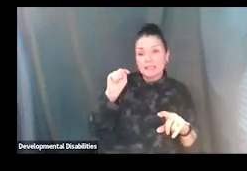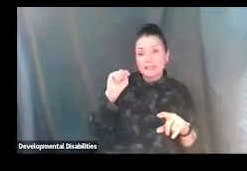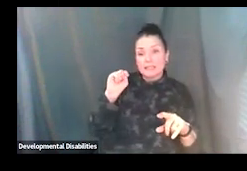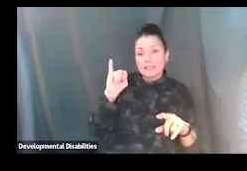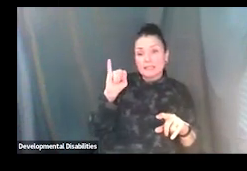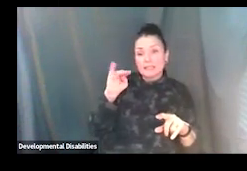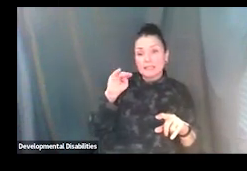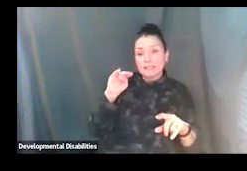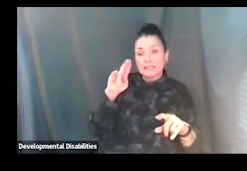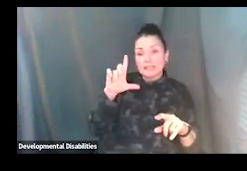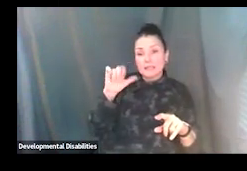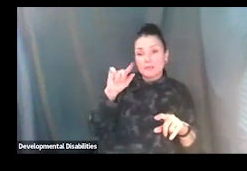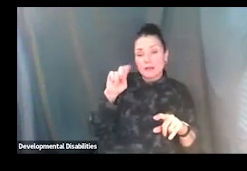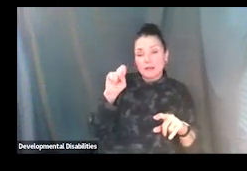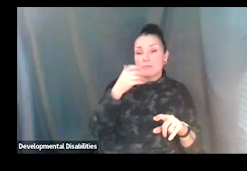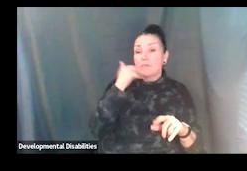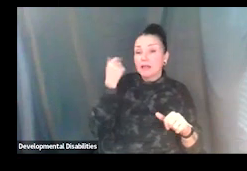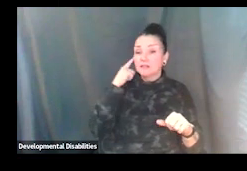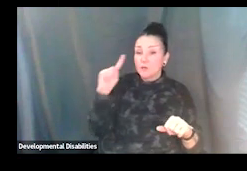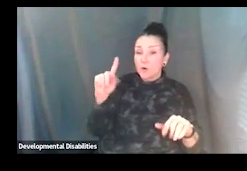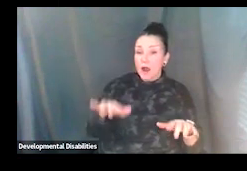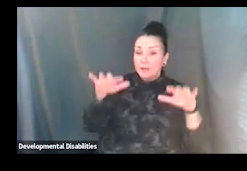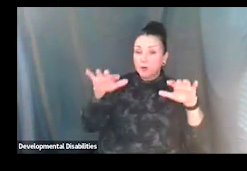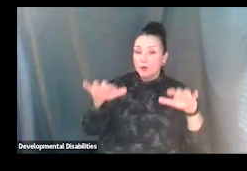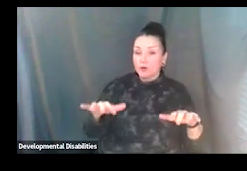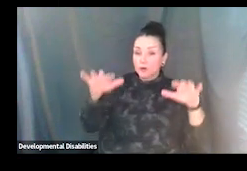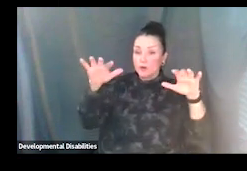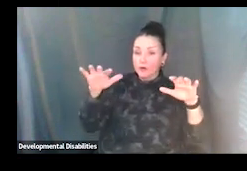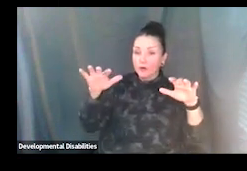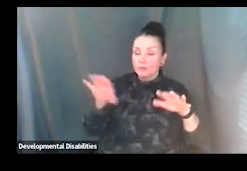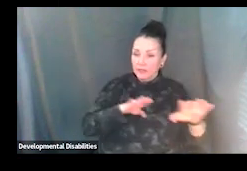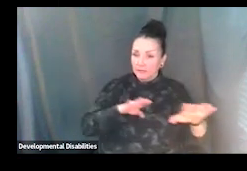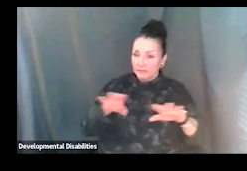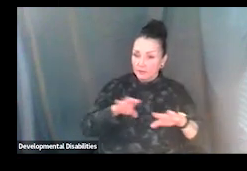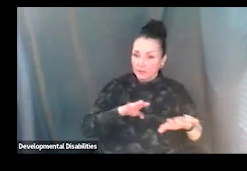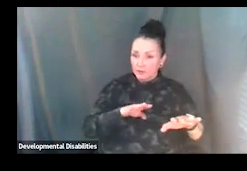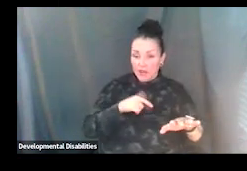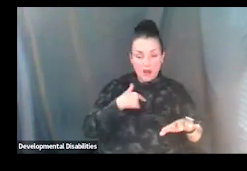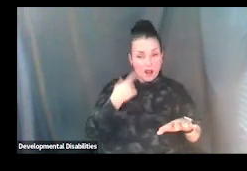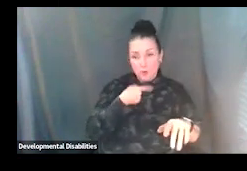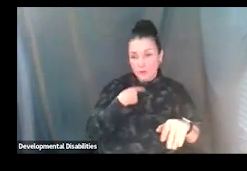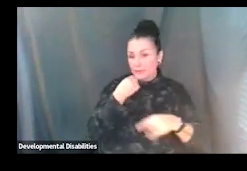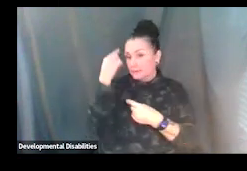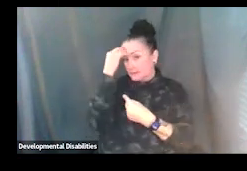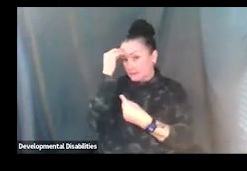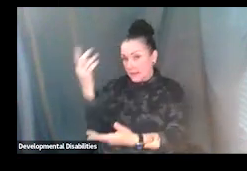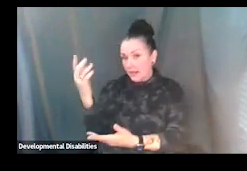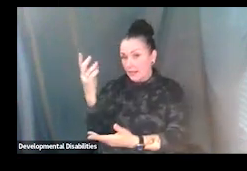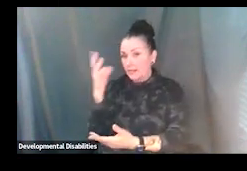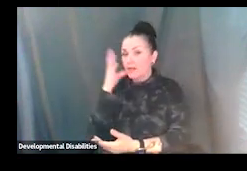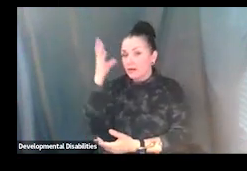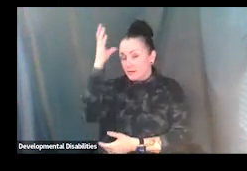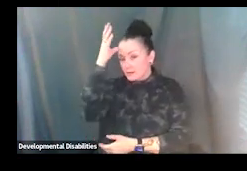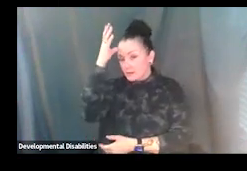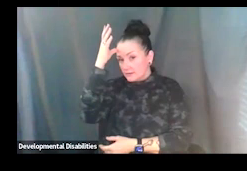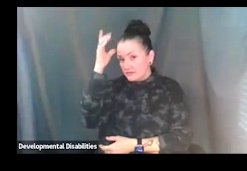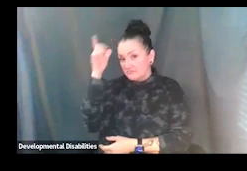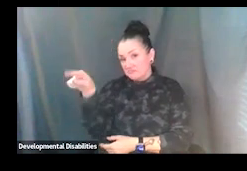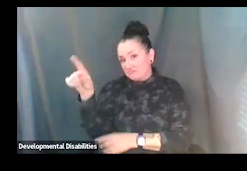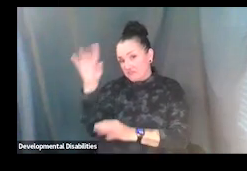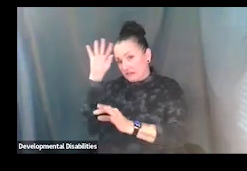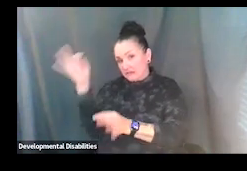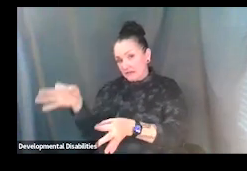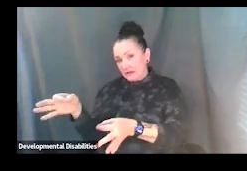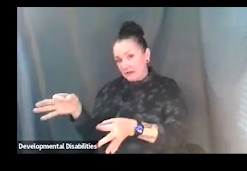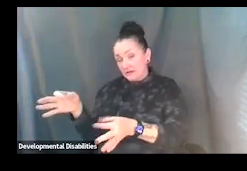behaviors, and I usually tell parents that. So sometimes they'll opt for the stimulant because the behaviors are so difficult through the